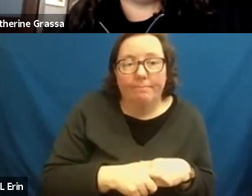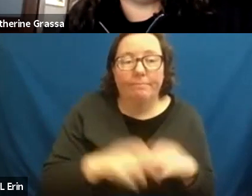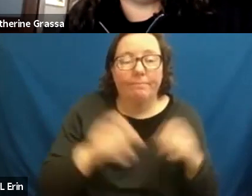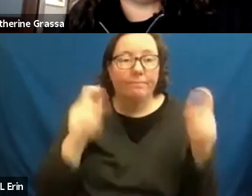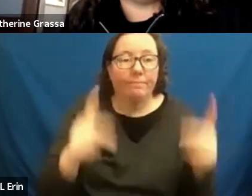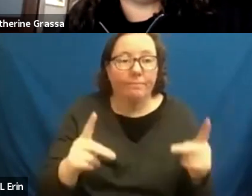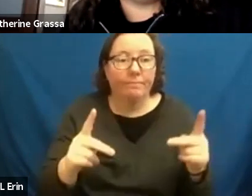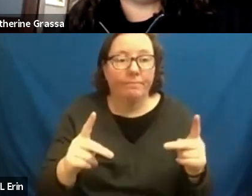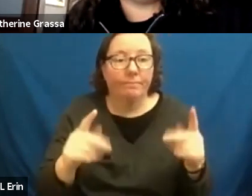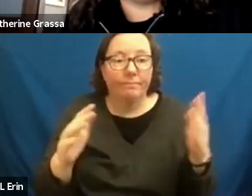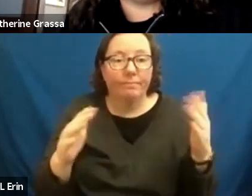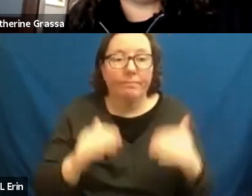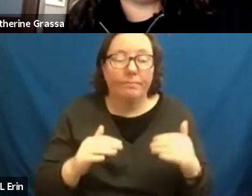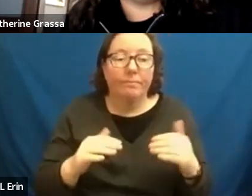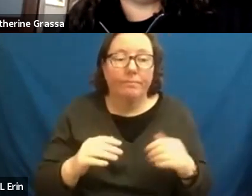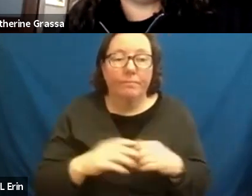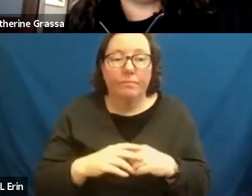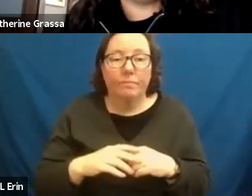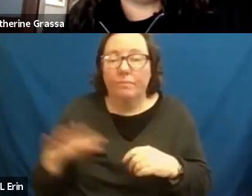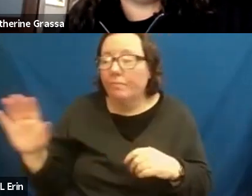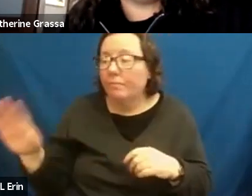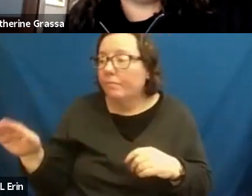Okay. Well,